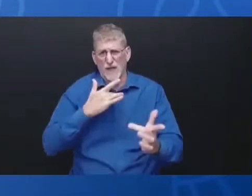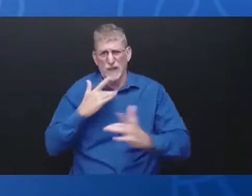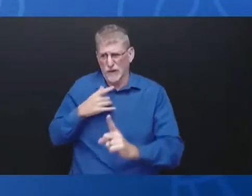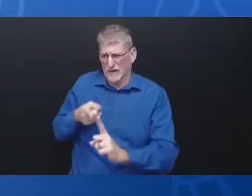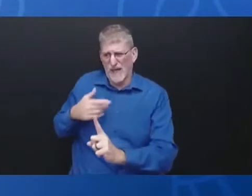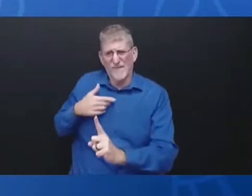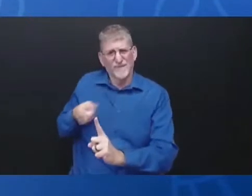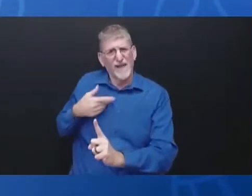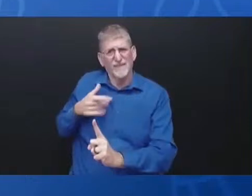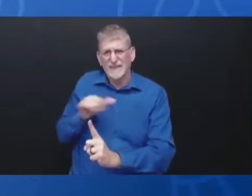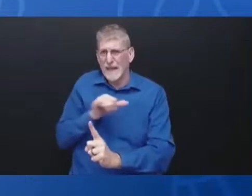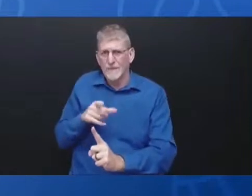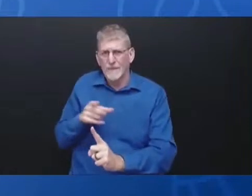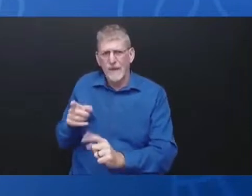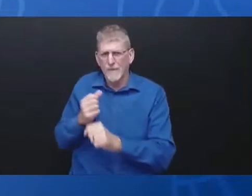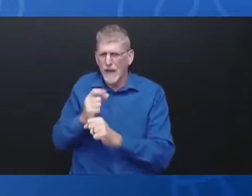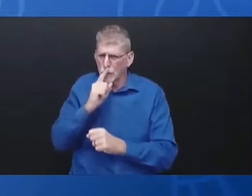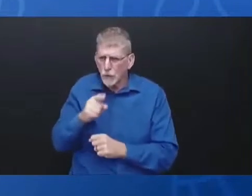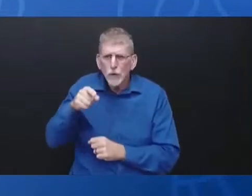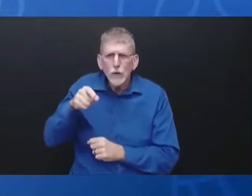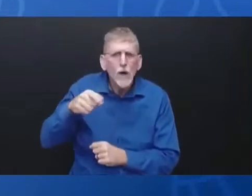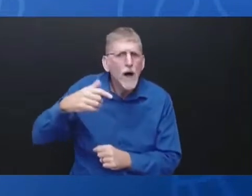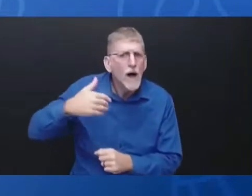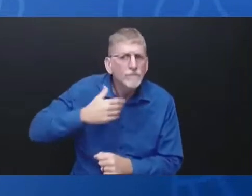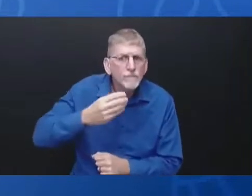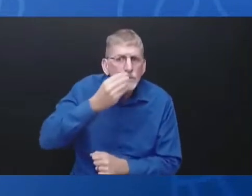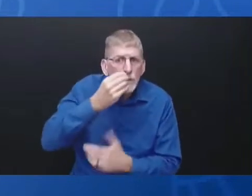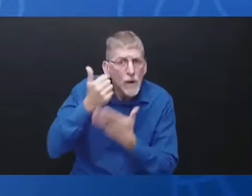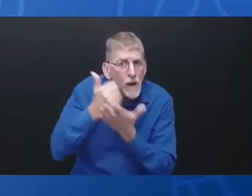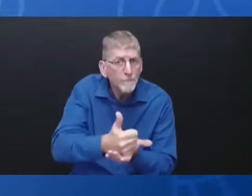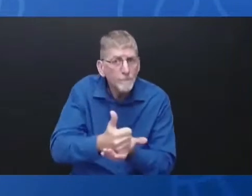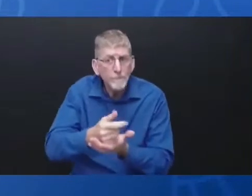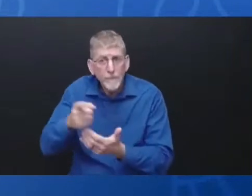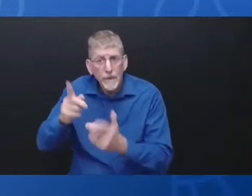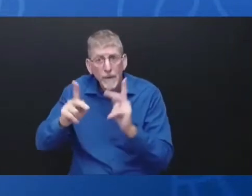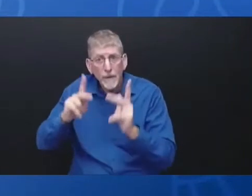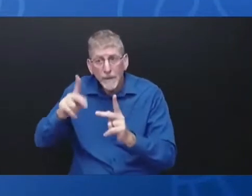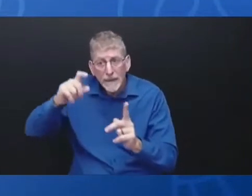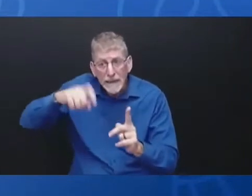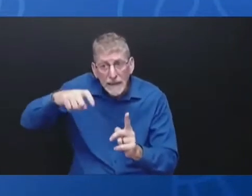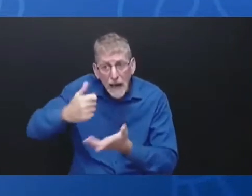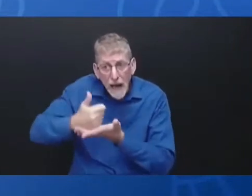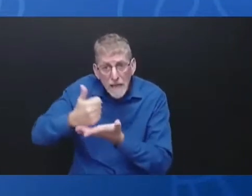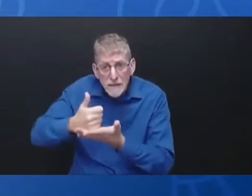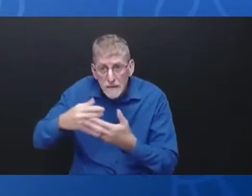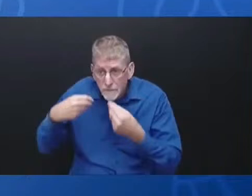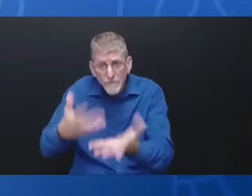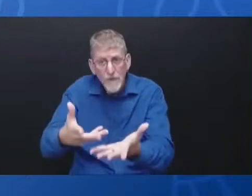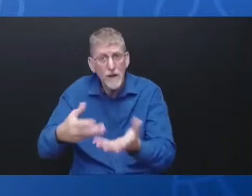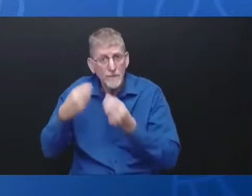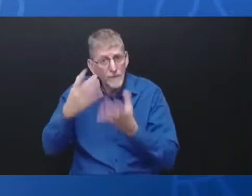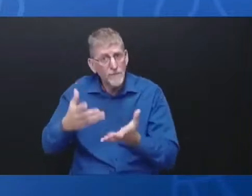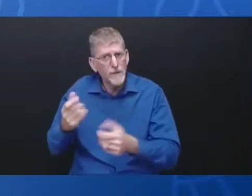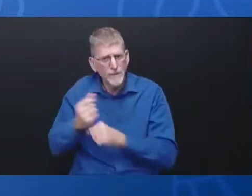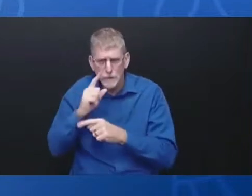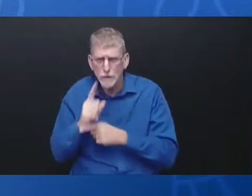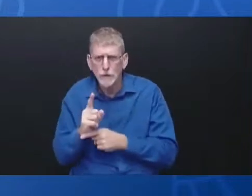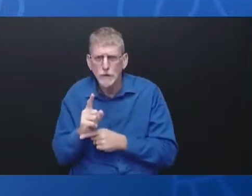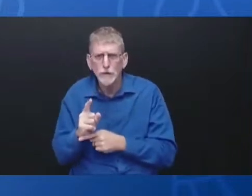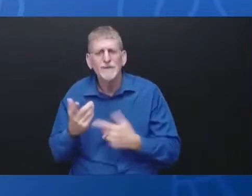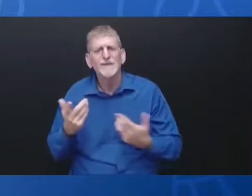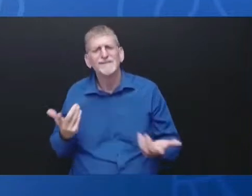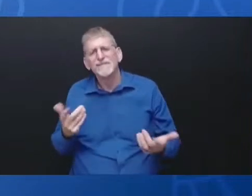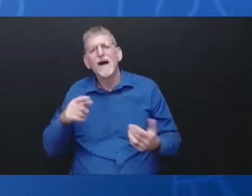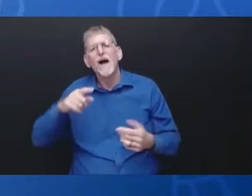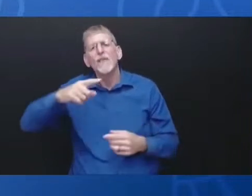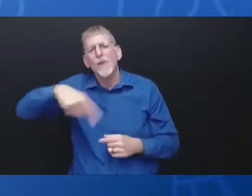that allows aid to move through to the people who have been suffering because of the choices that Hamas has made throughout the